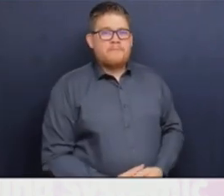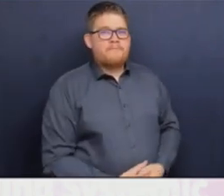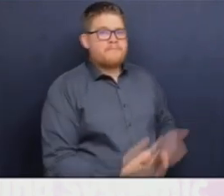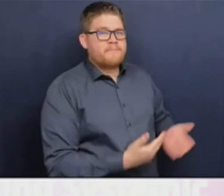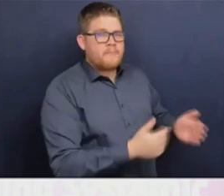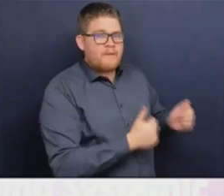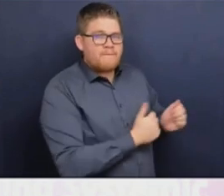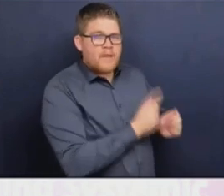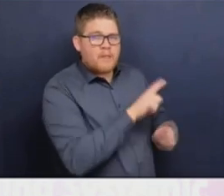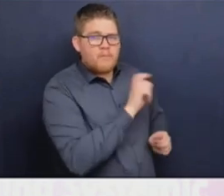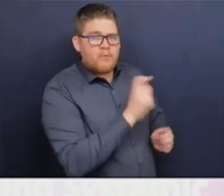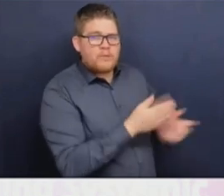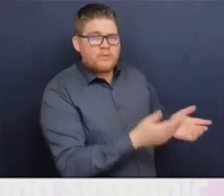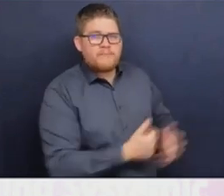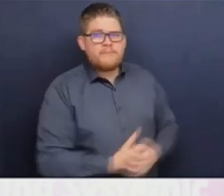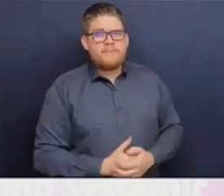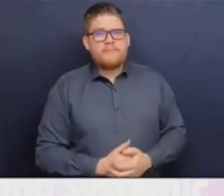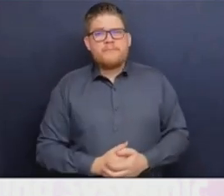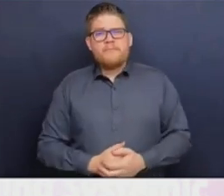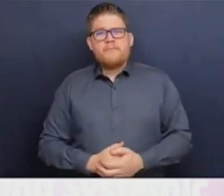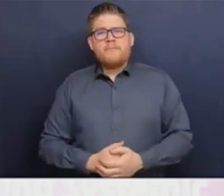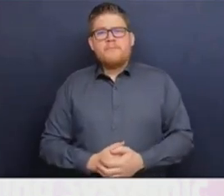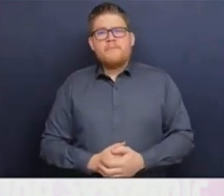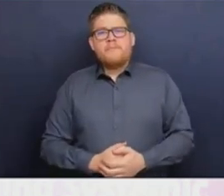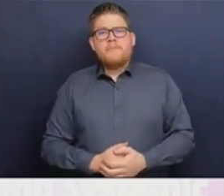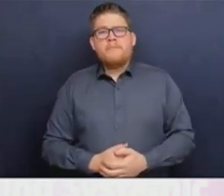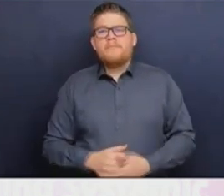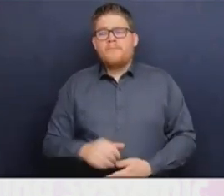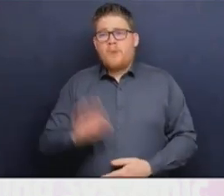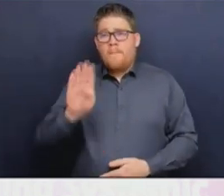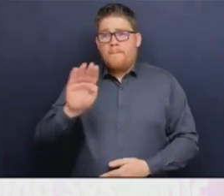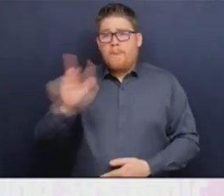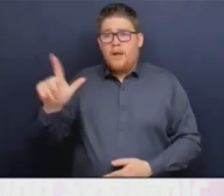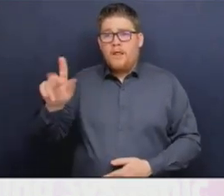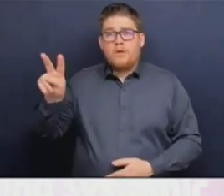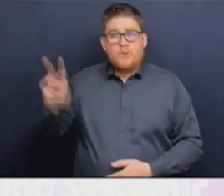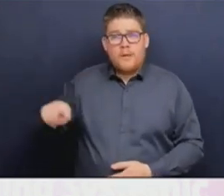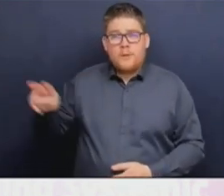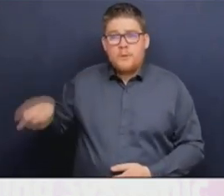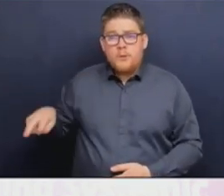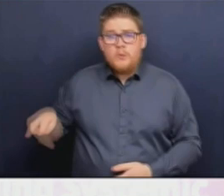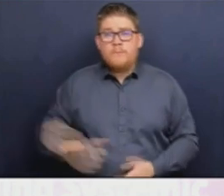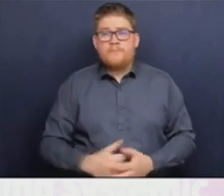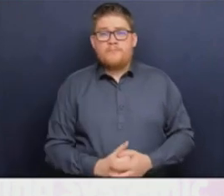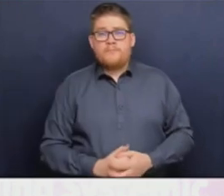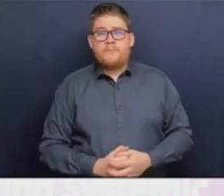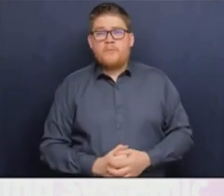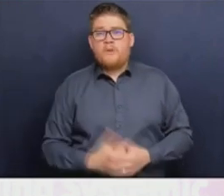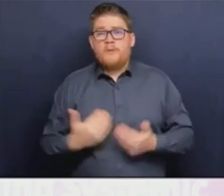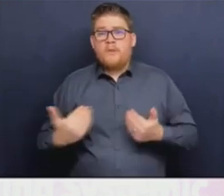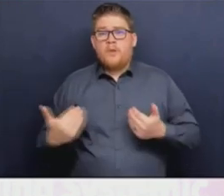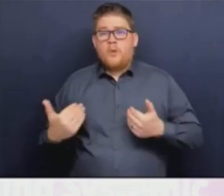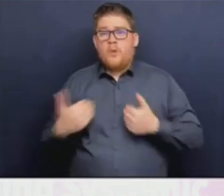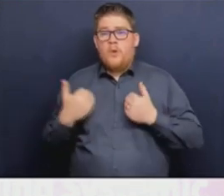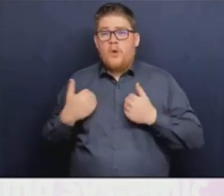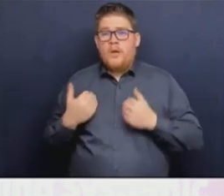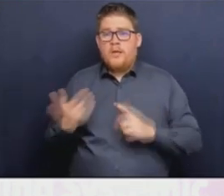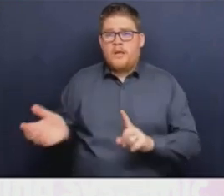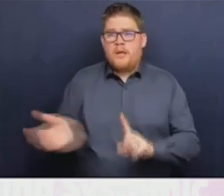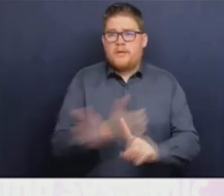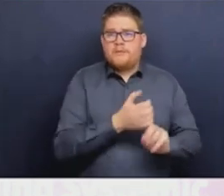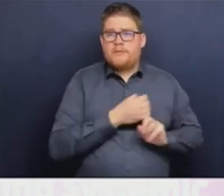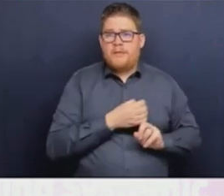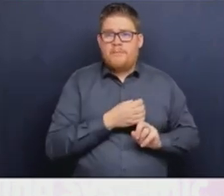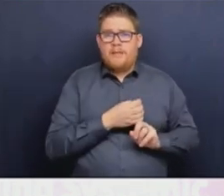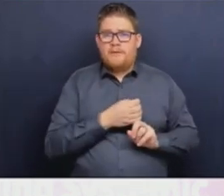Bill 22, the involuntary mental health youth detainment overdose bill, and your government's decision to not proceed